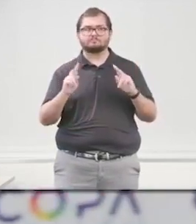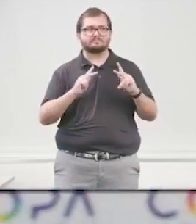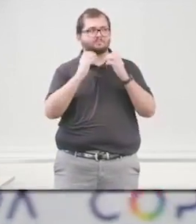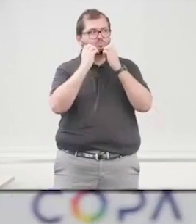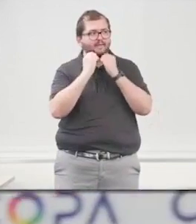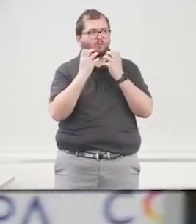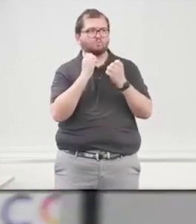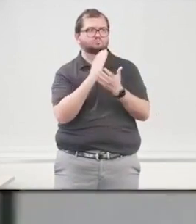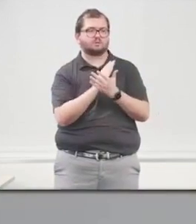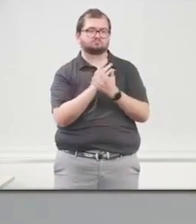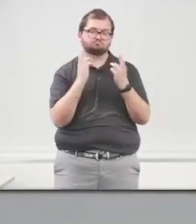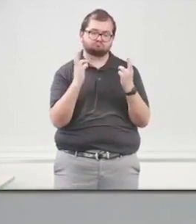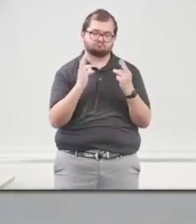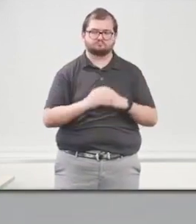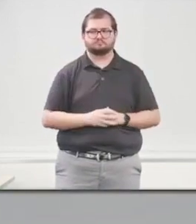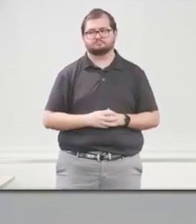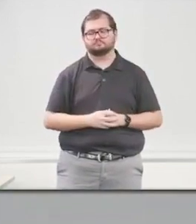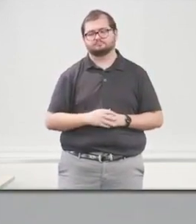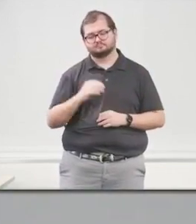world.